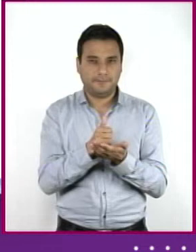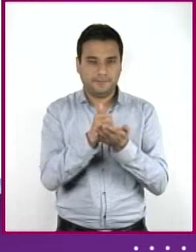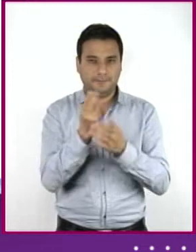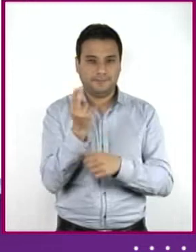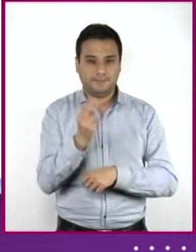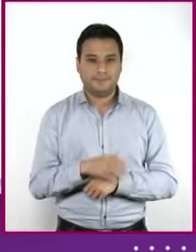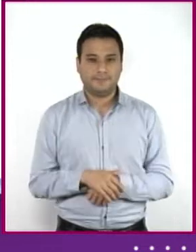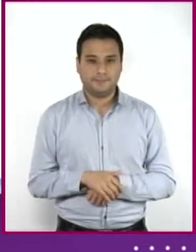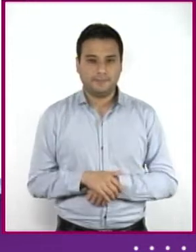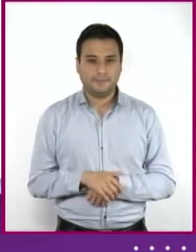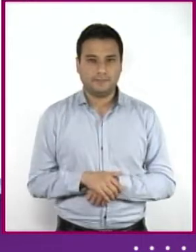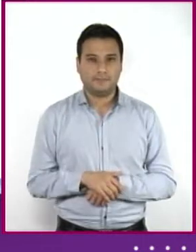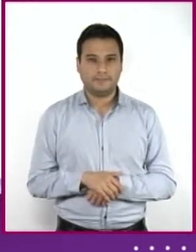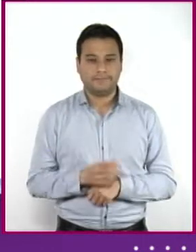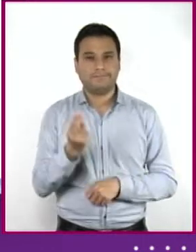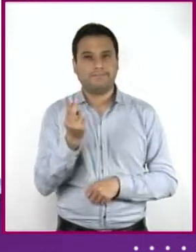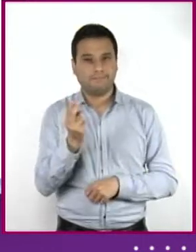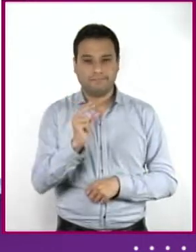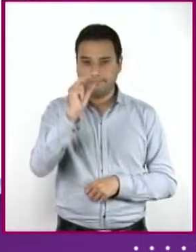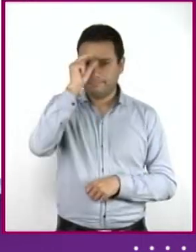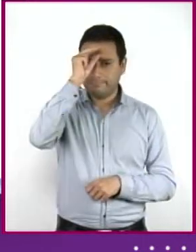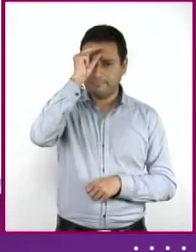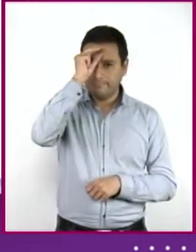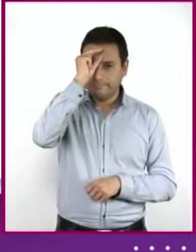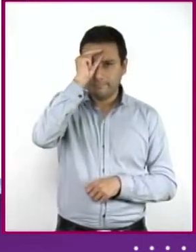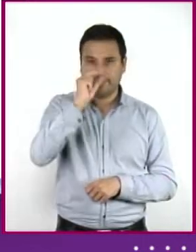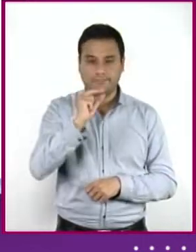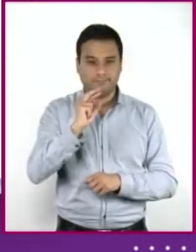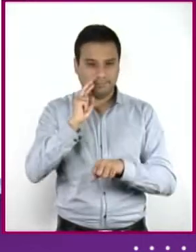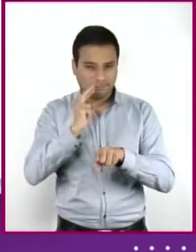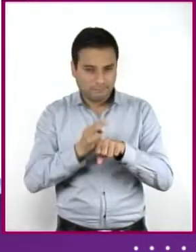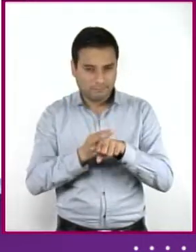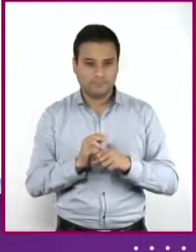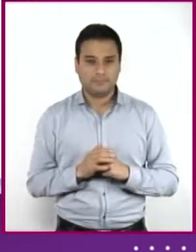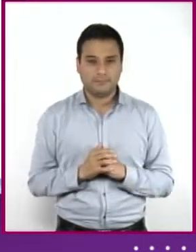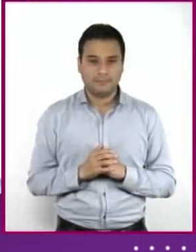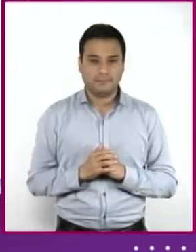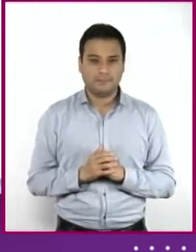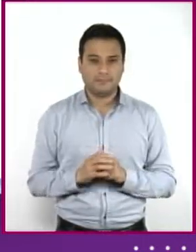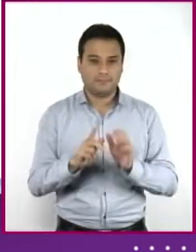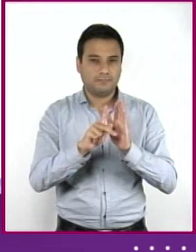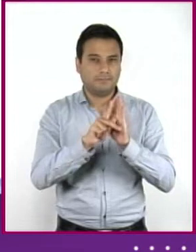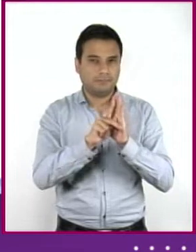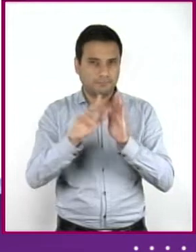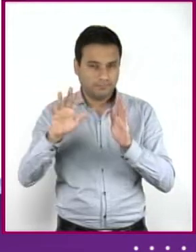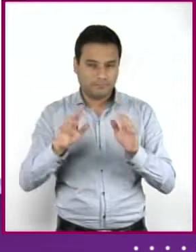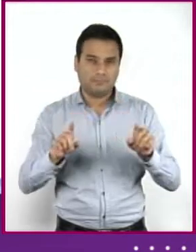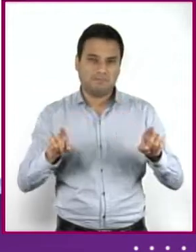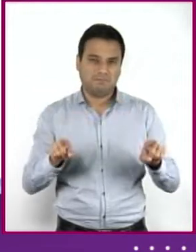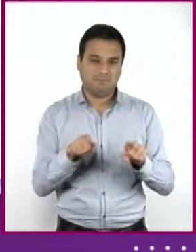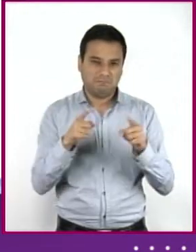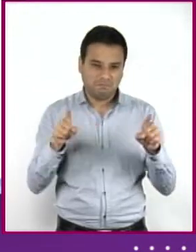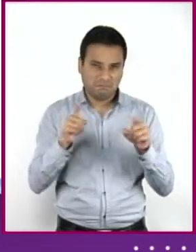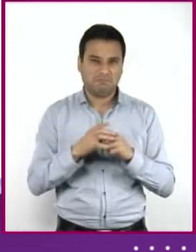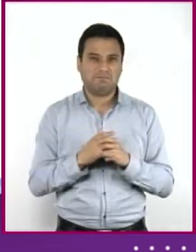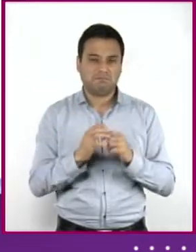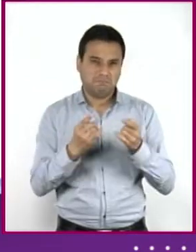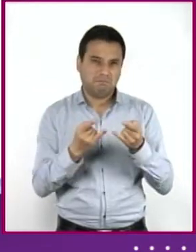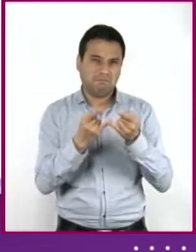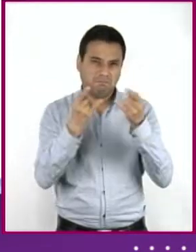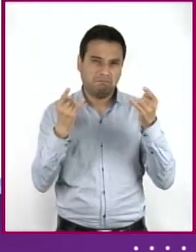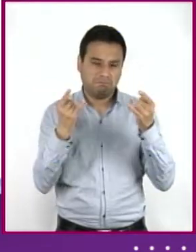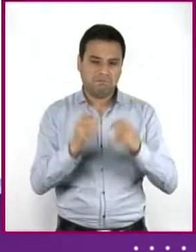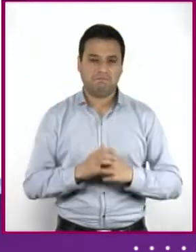requirements, intelligent and responsible. Must like journalism, music